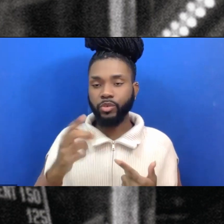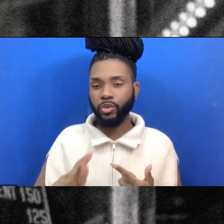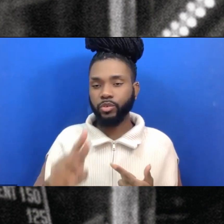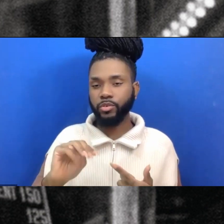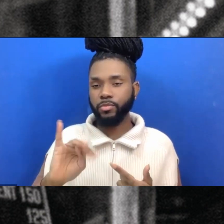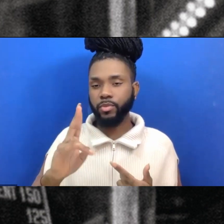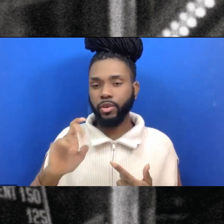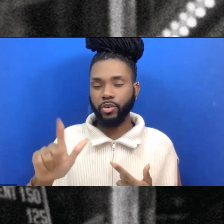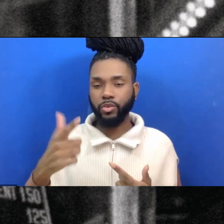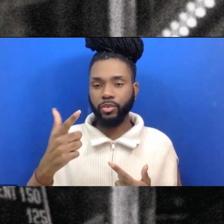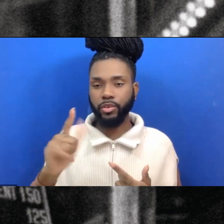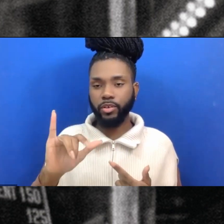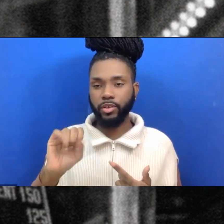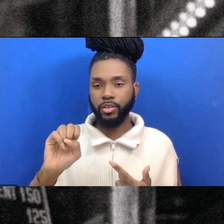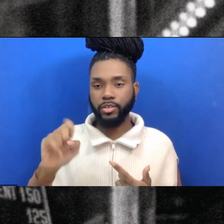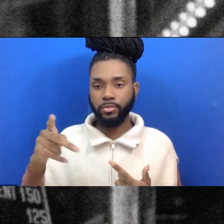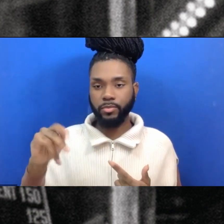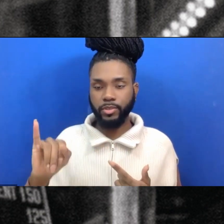Gillespie,